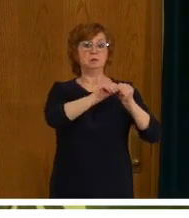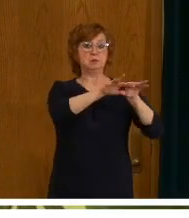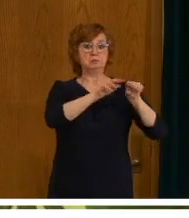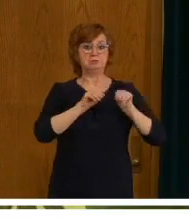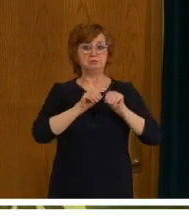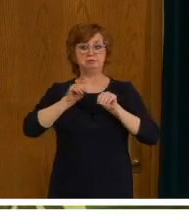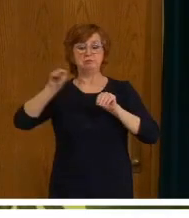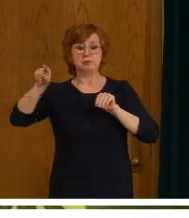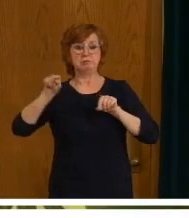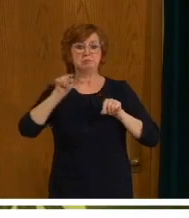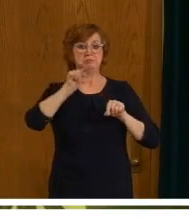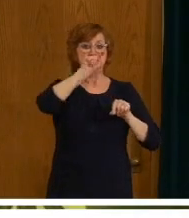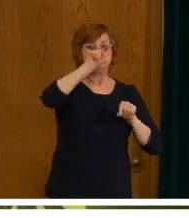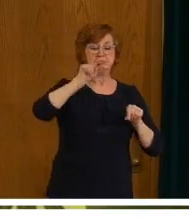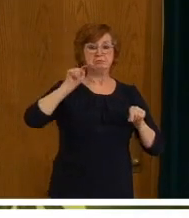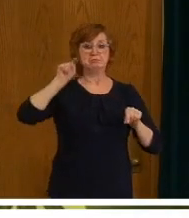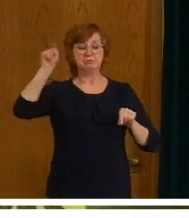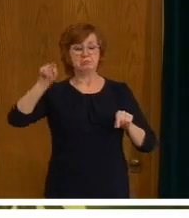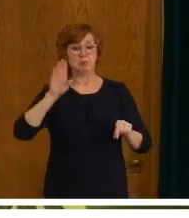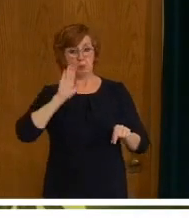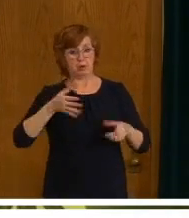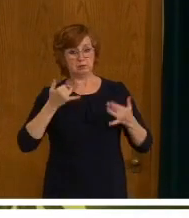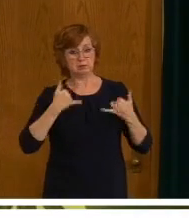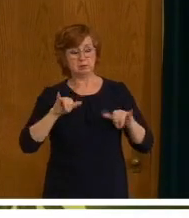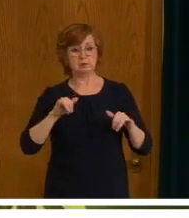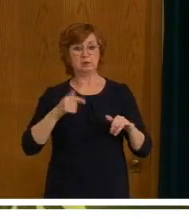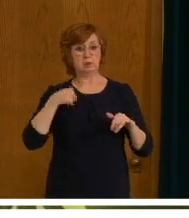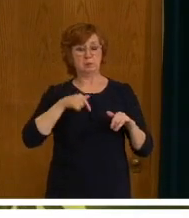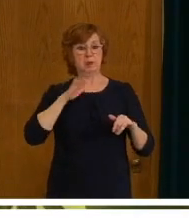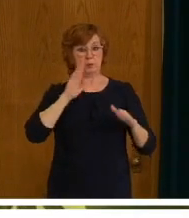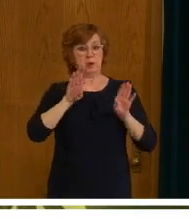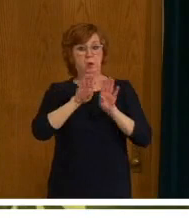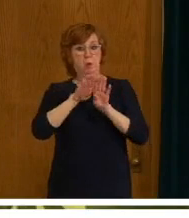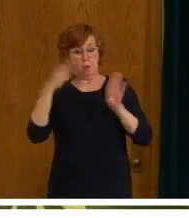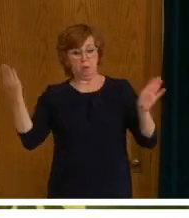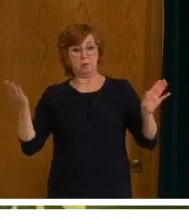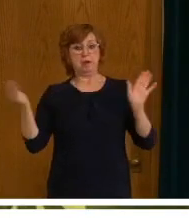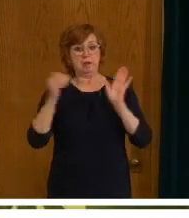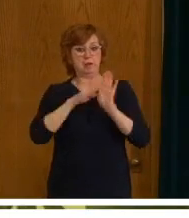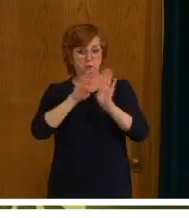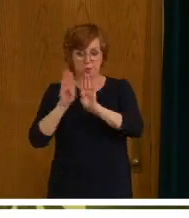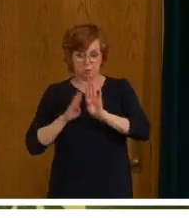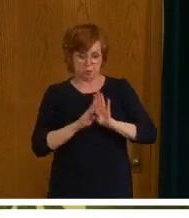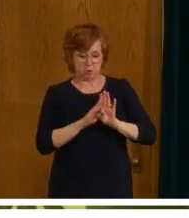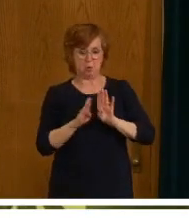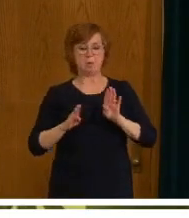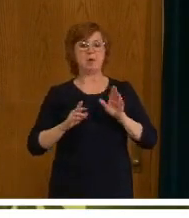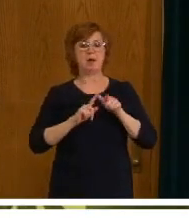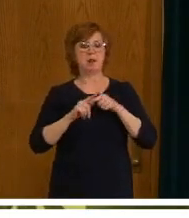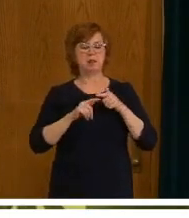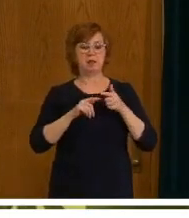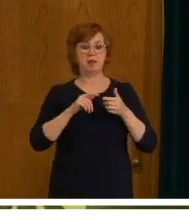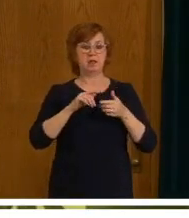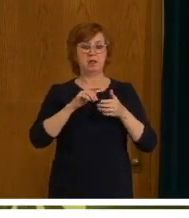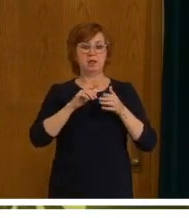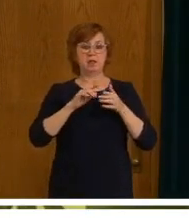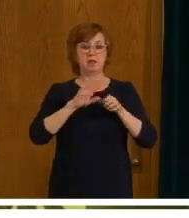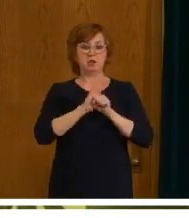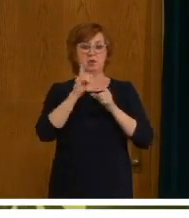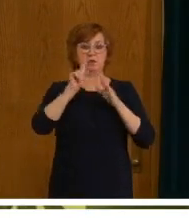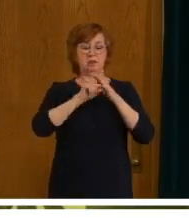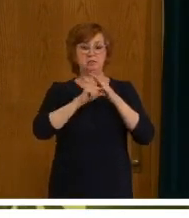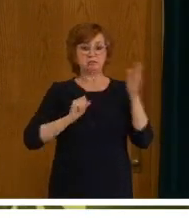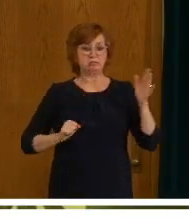province. It is going to spread, yes, through some folks that have been vaccinated. Yes, they will get COVID.